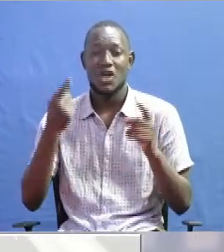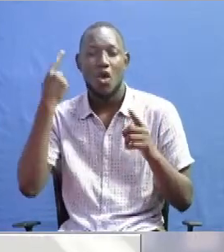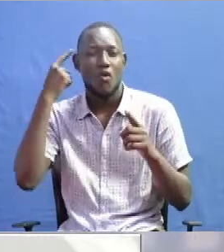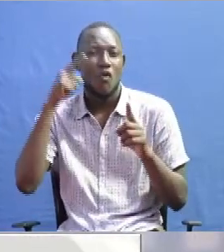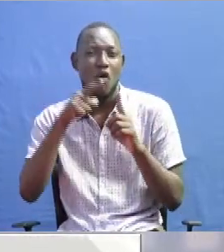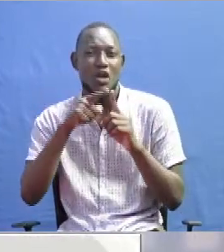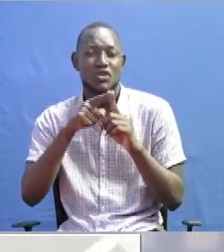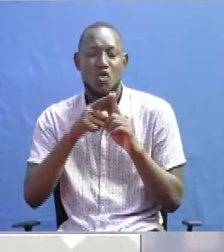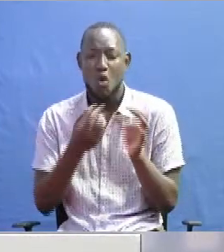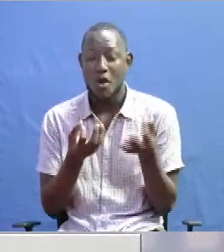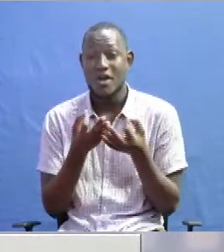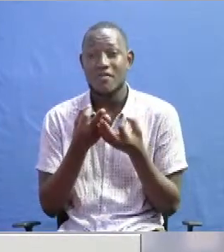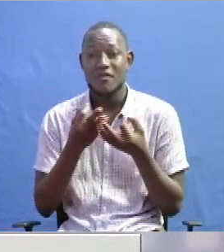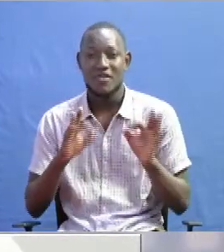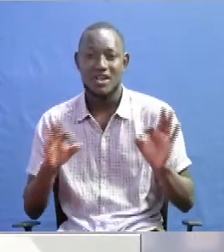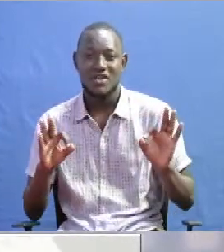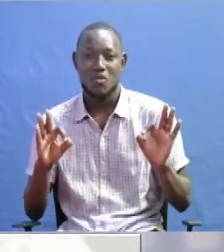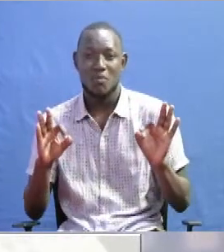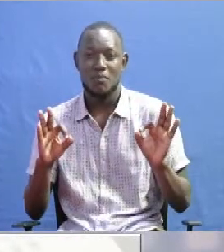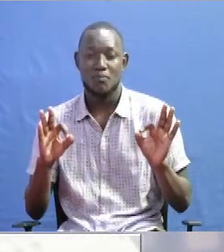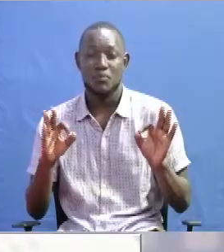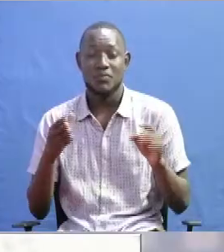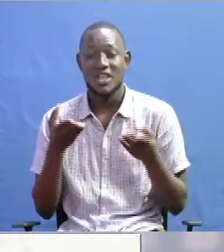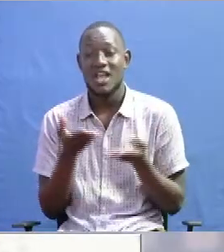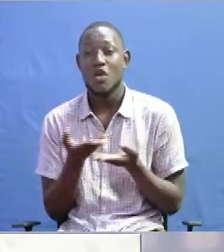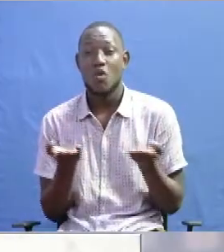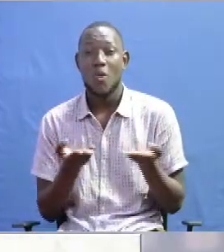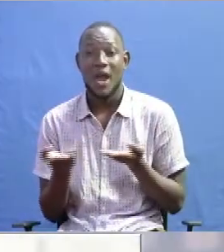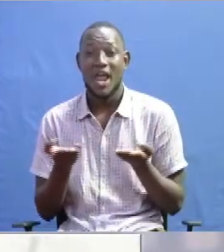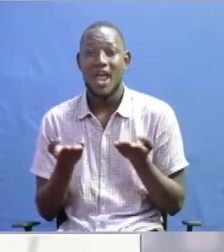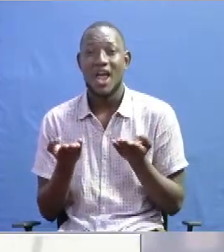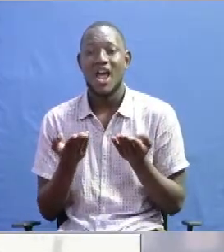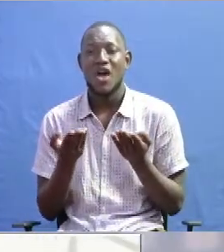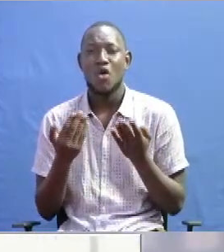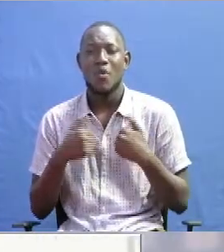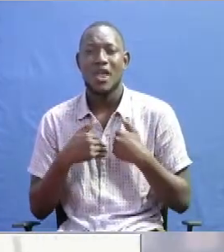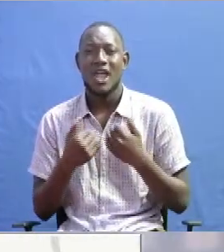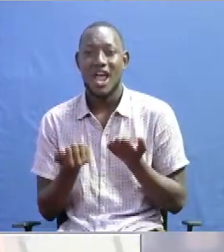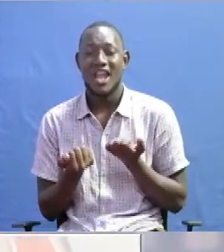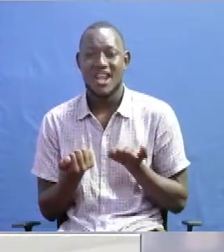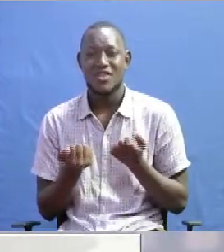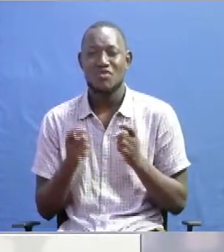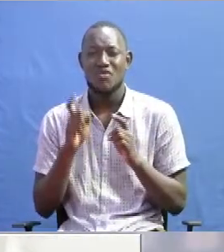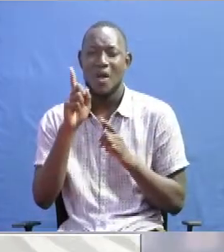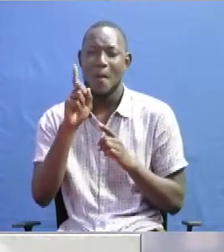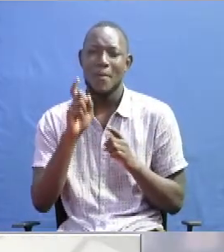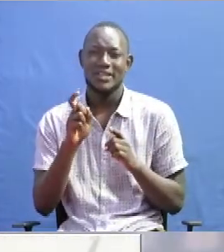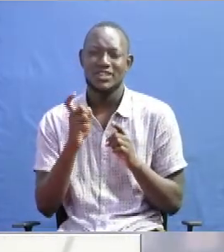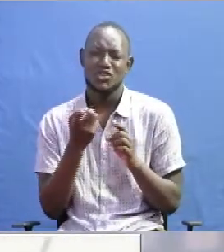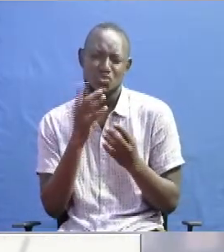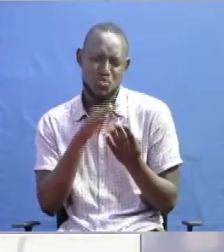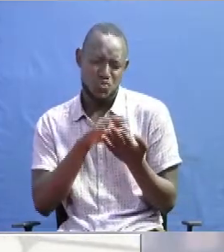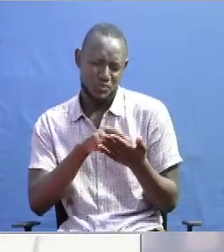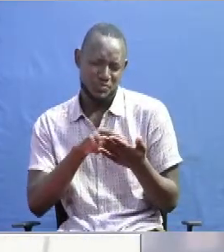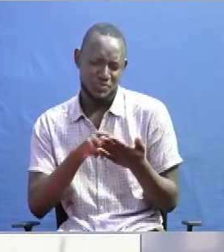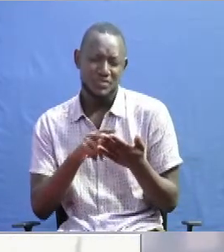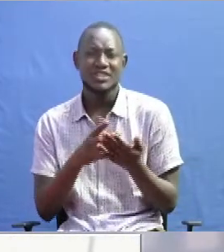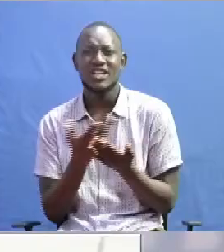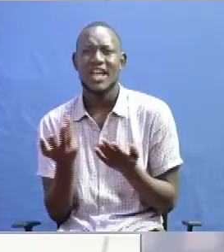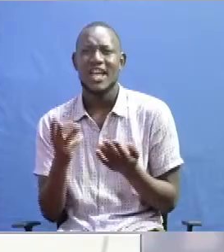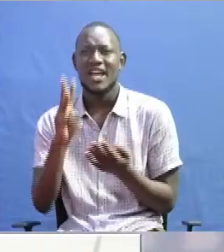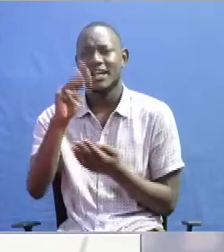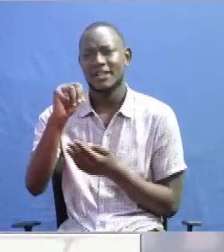touches a lot, or rather involve or concerns Kenyans, given the fact that Martha